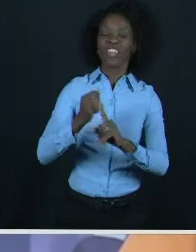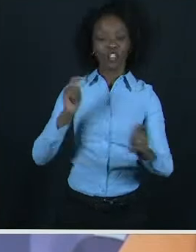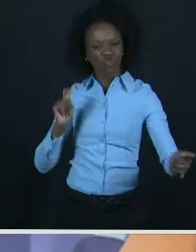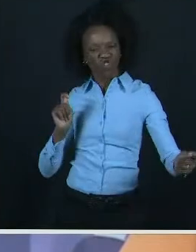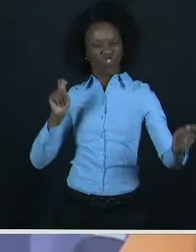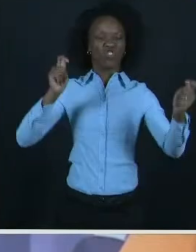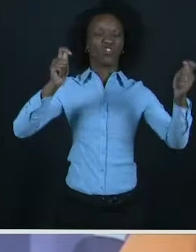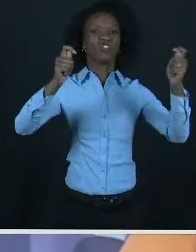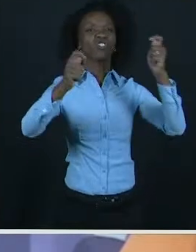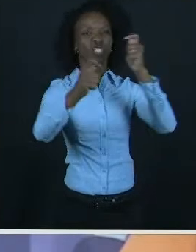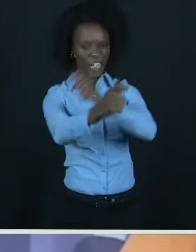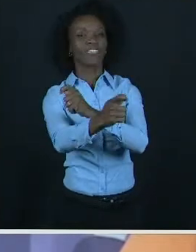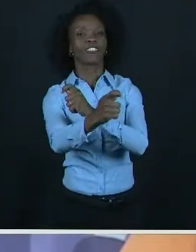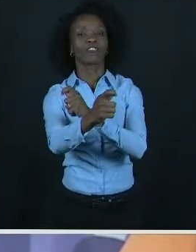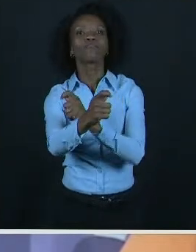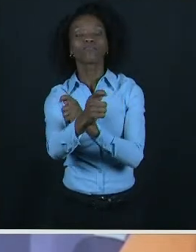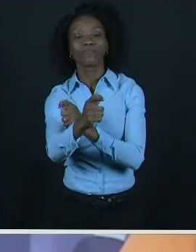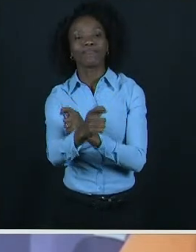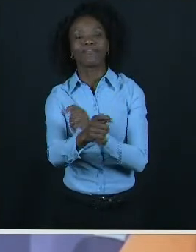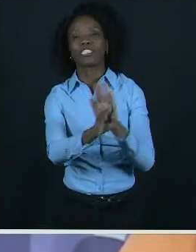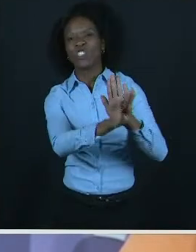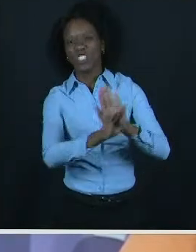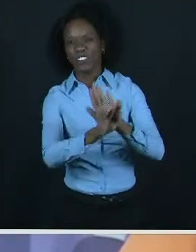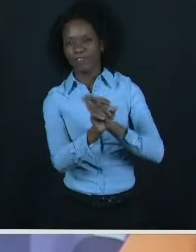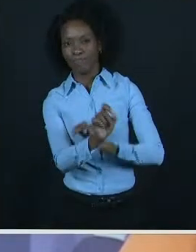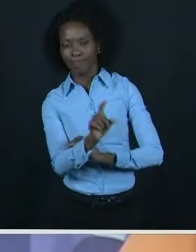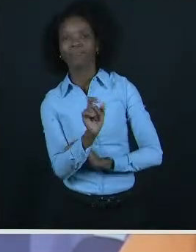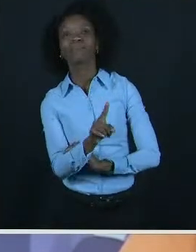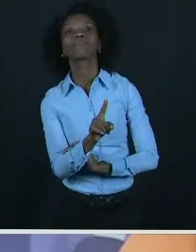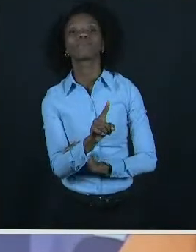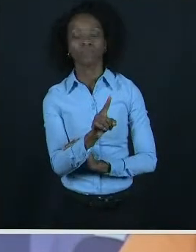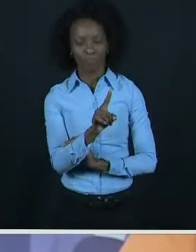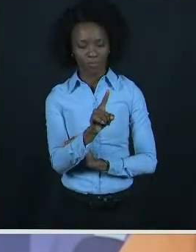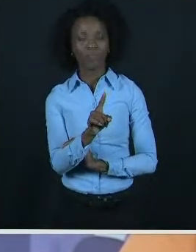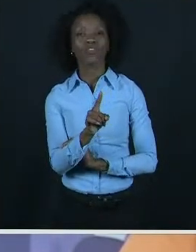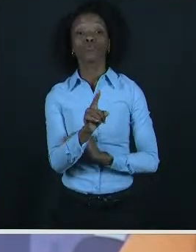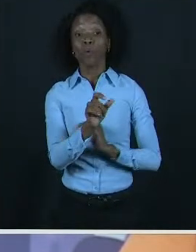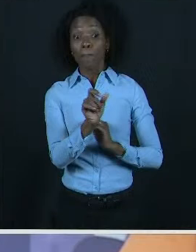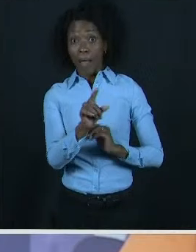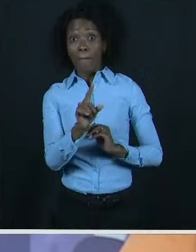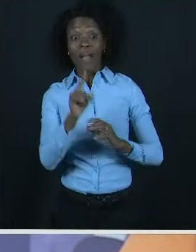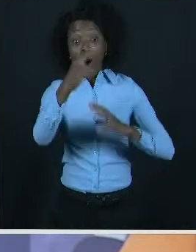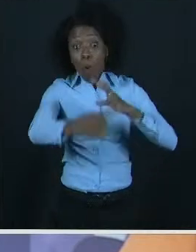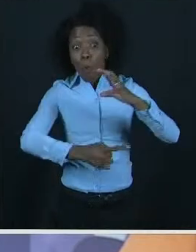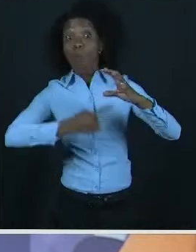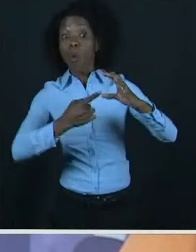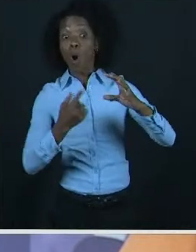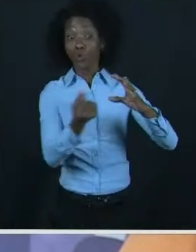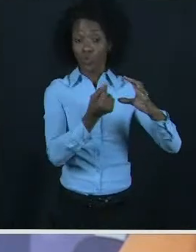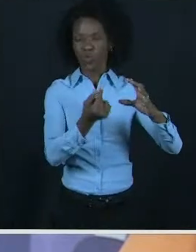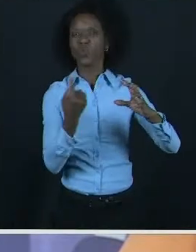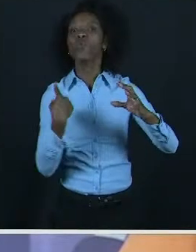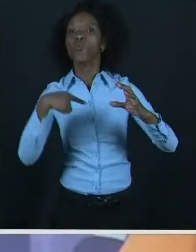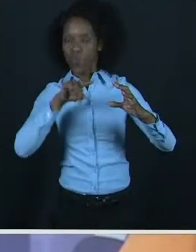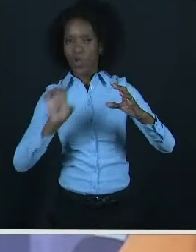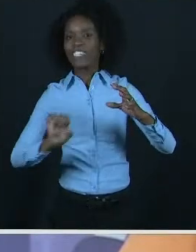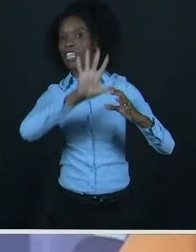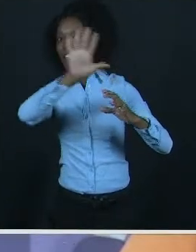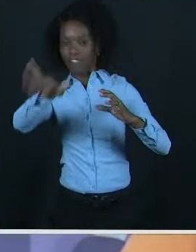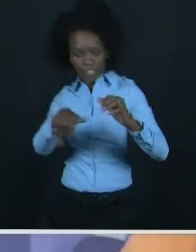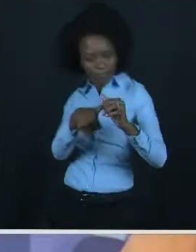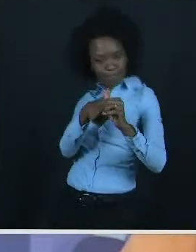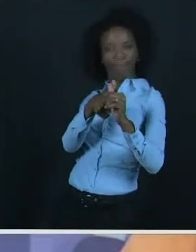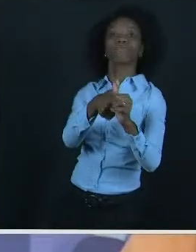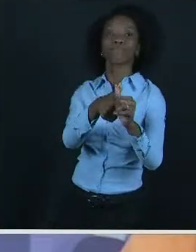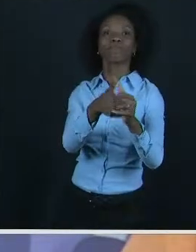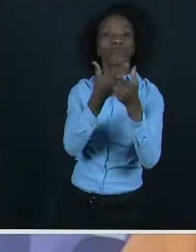tide against gender-based violence are aligned with global efforts. Last year, South